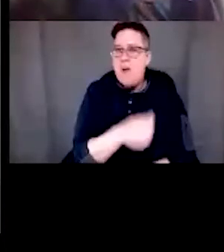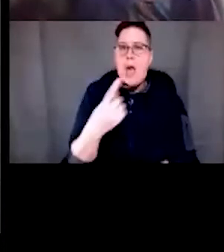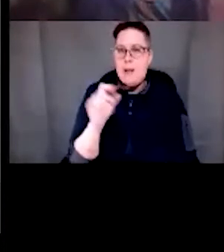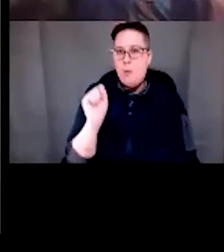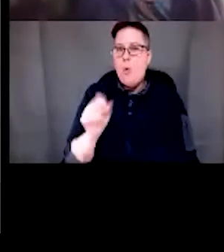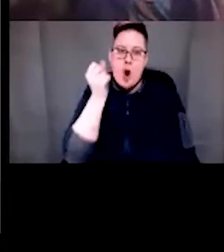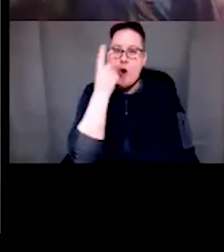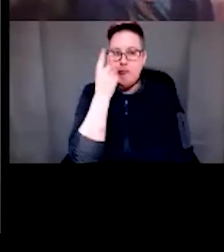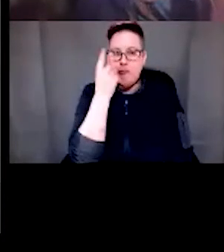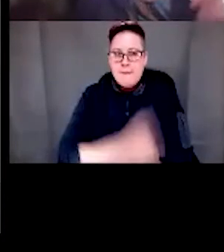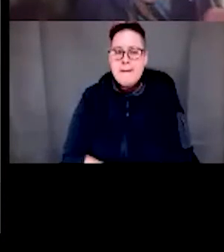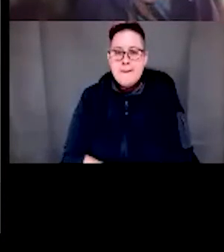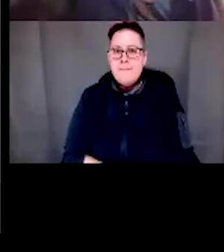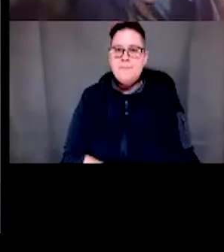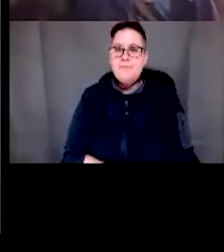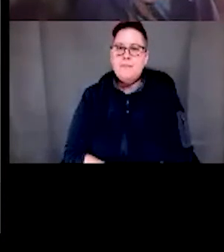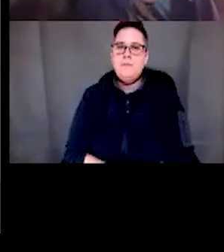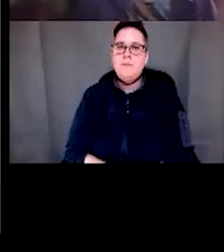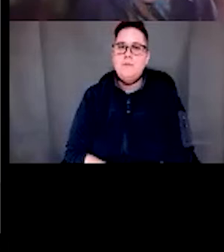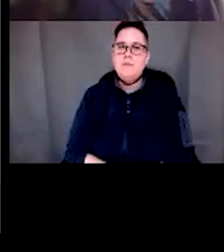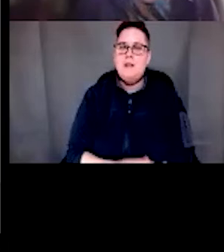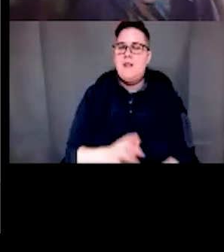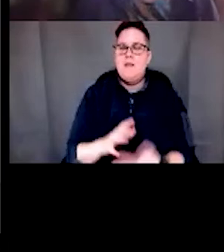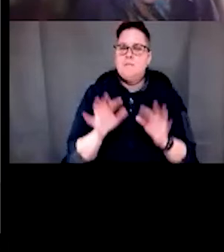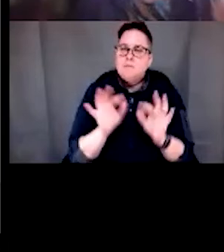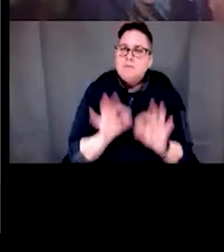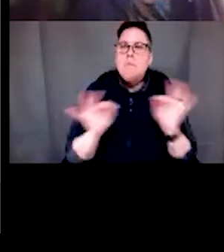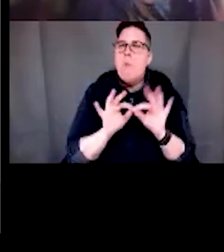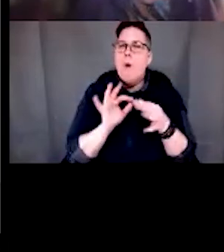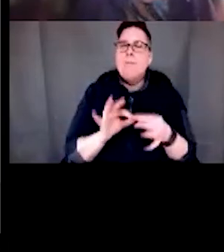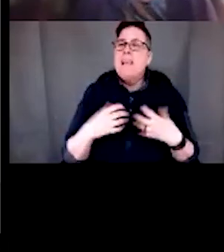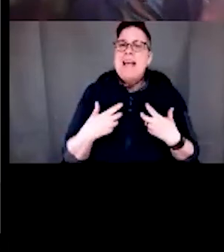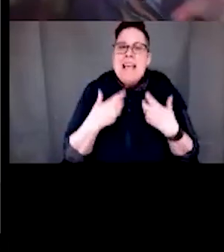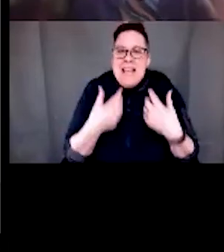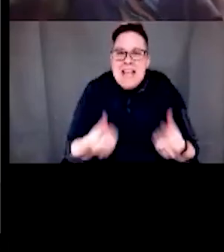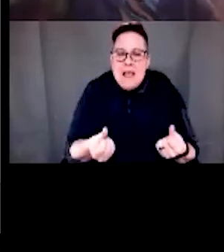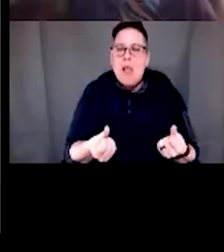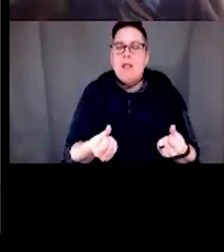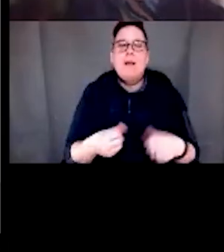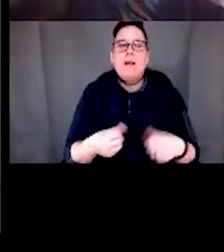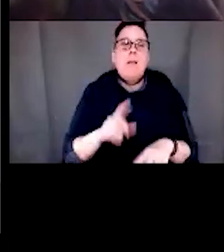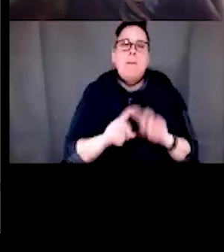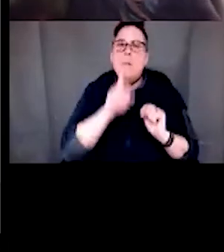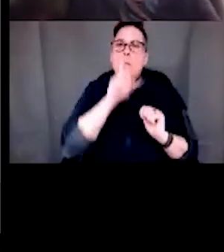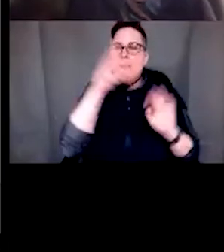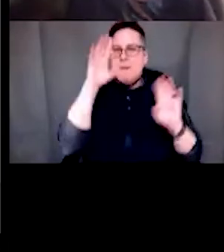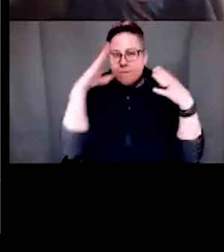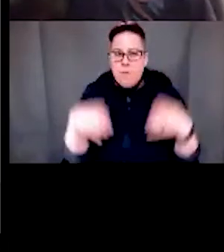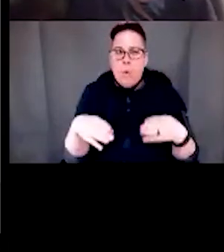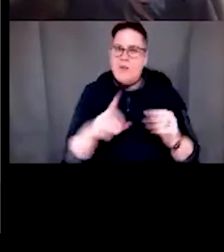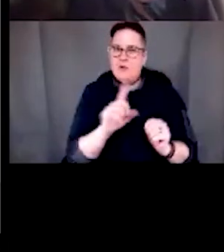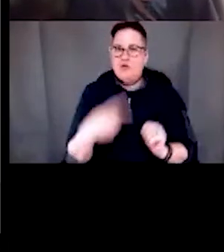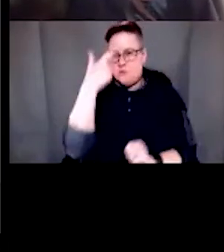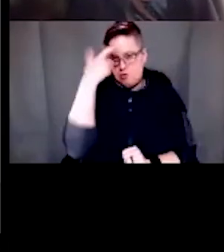understand. It really conveys indispensable ideas about healing from trauma and adversity without having to focus just all about